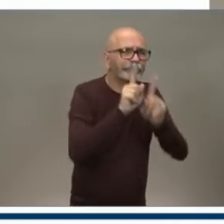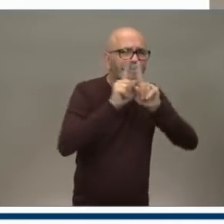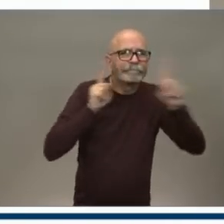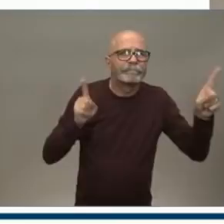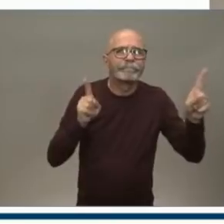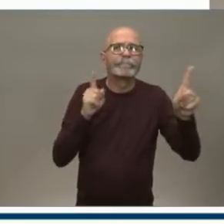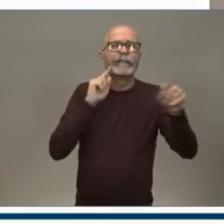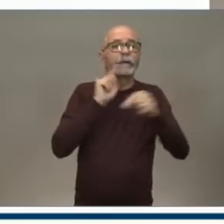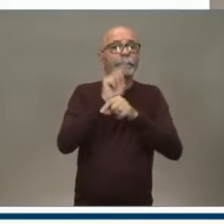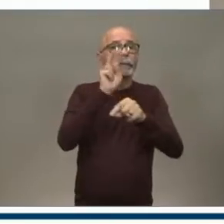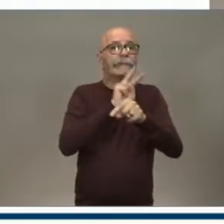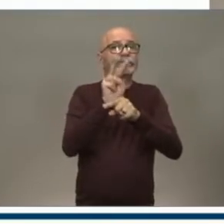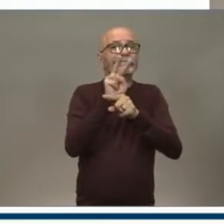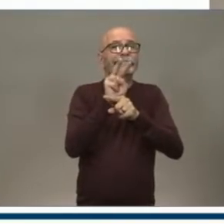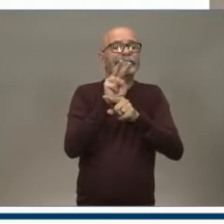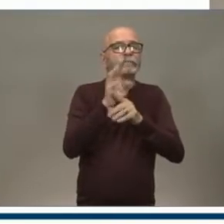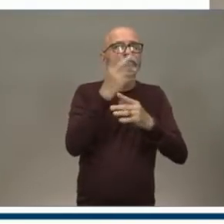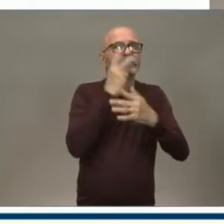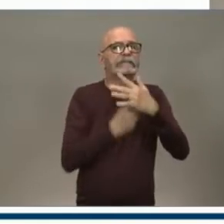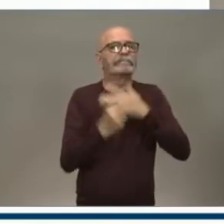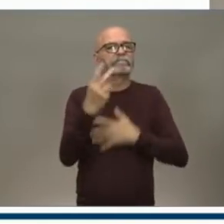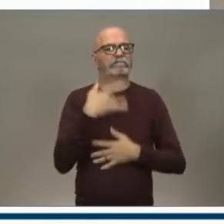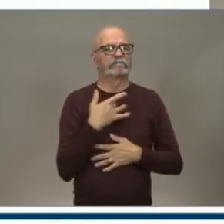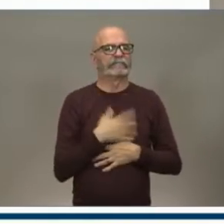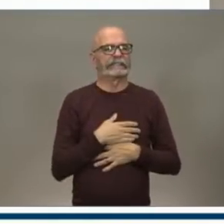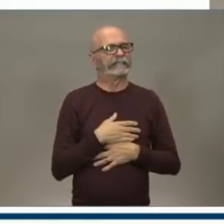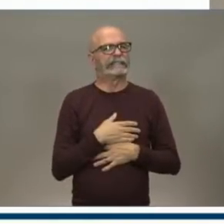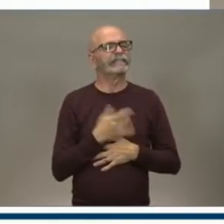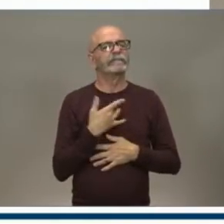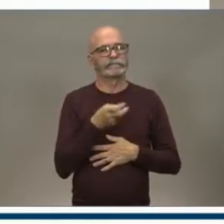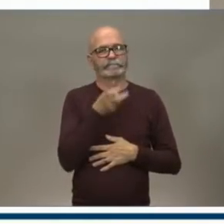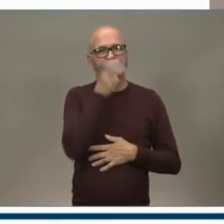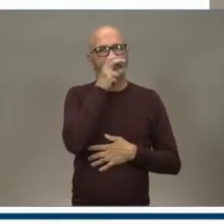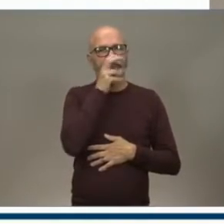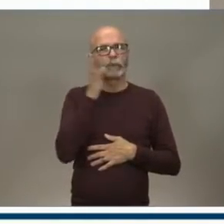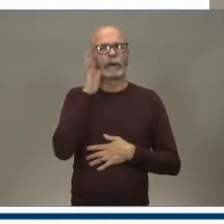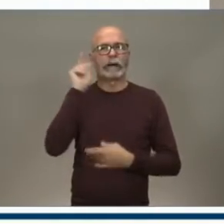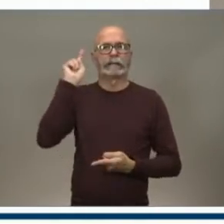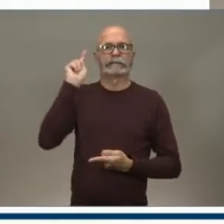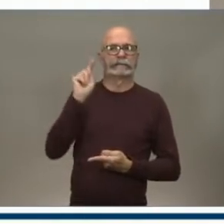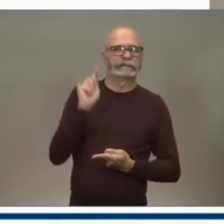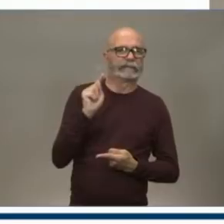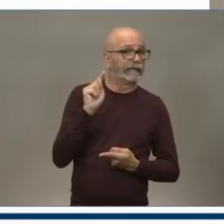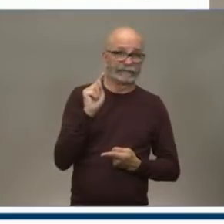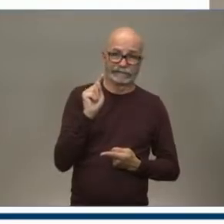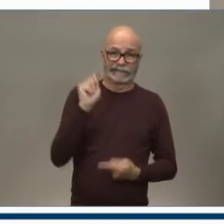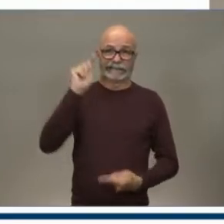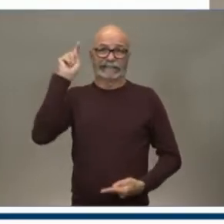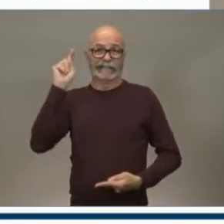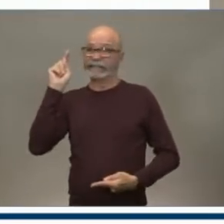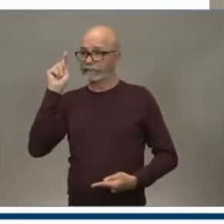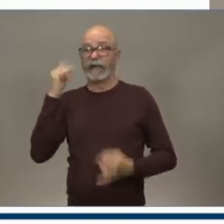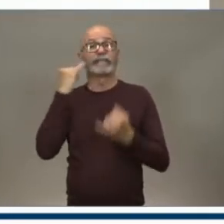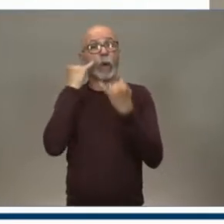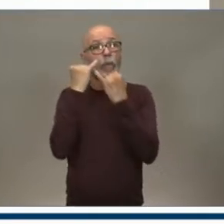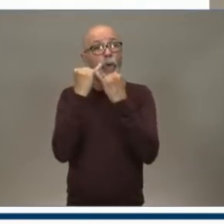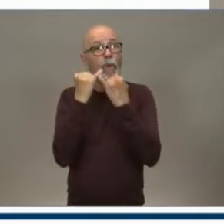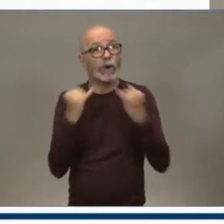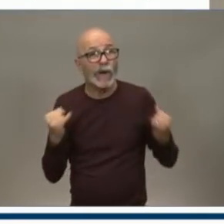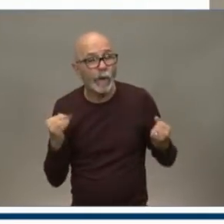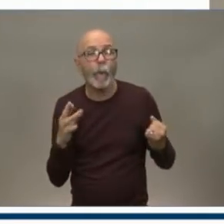appropriately. We have to understand every restriction we impose or every time we tighten down has its own set